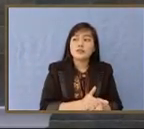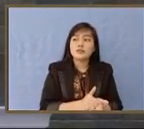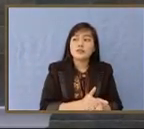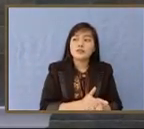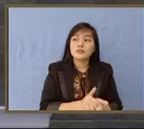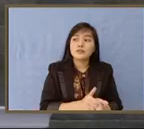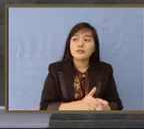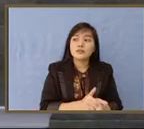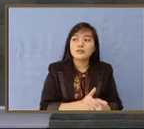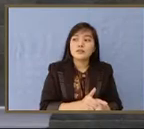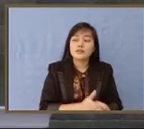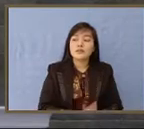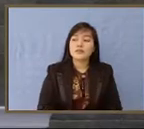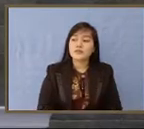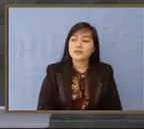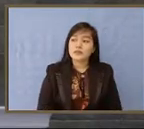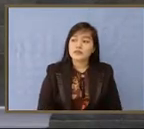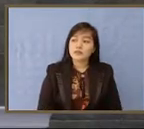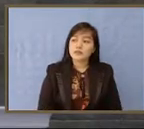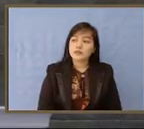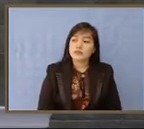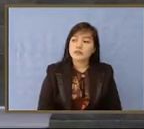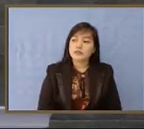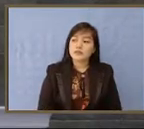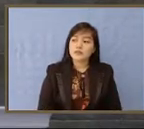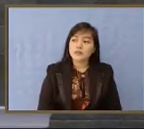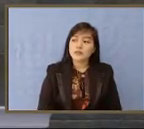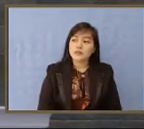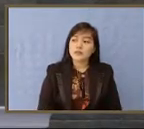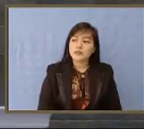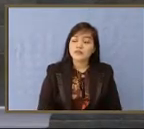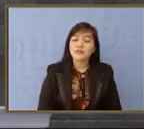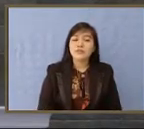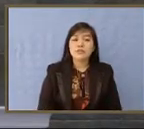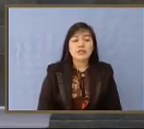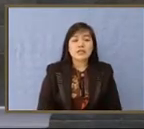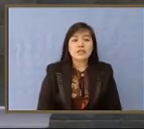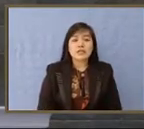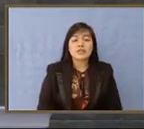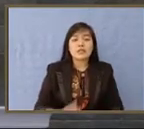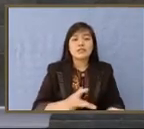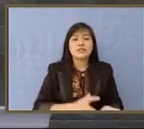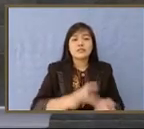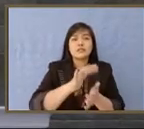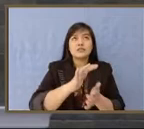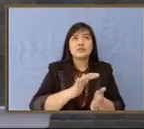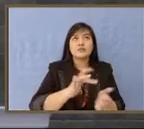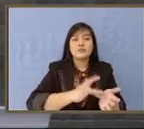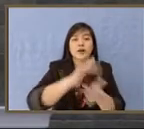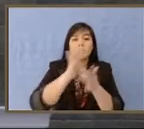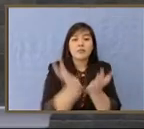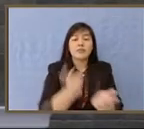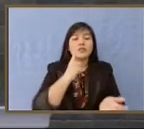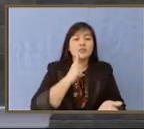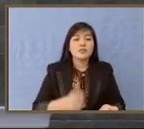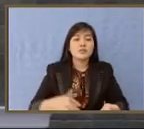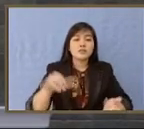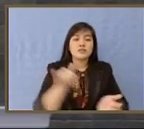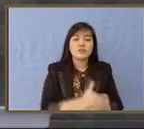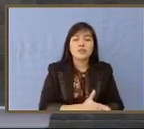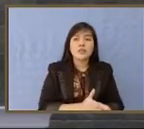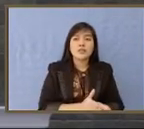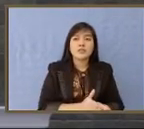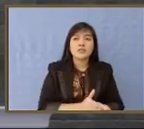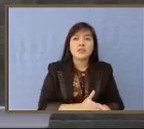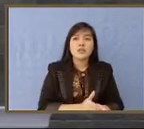Obed. He is the father of Jesse, the father of David. Alright? So, dyan